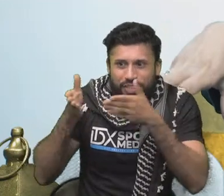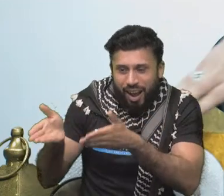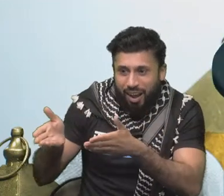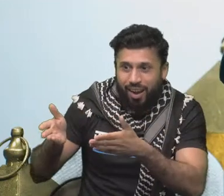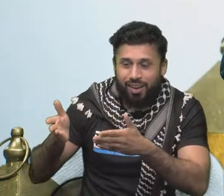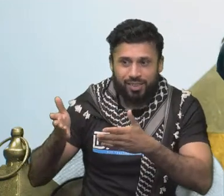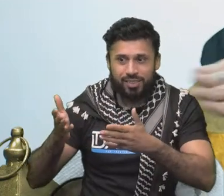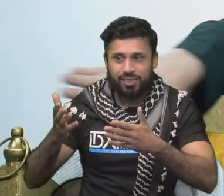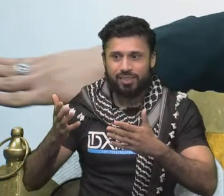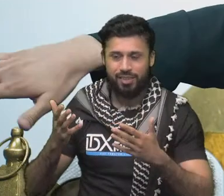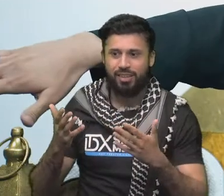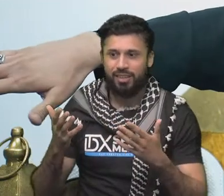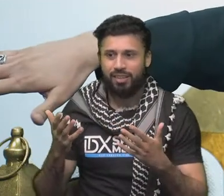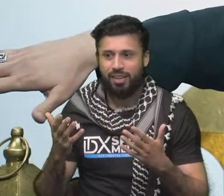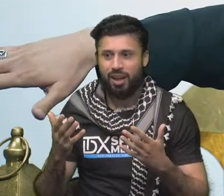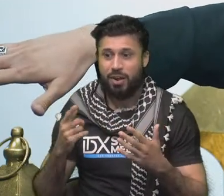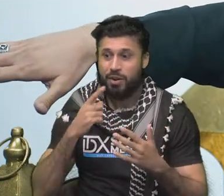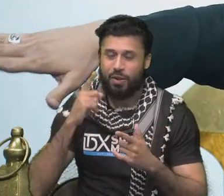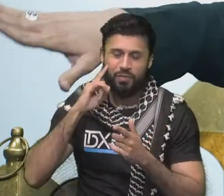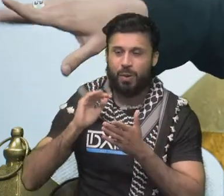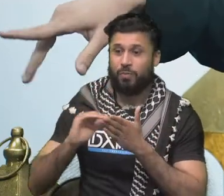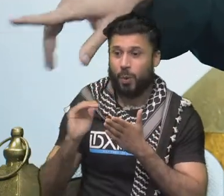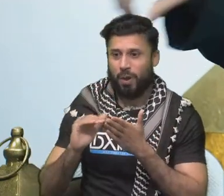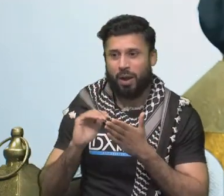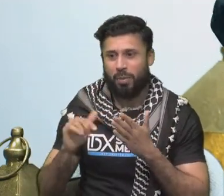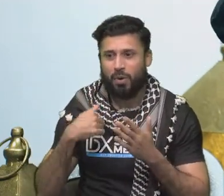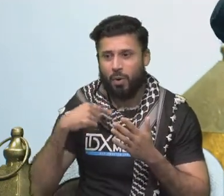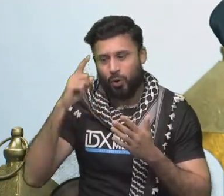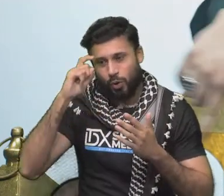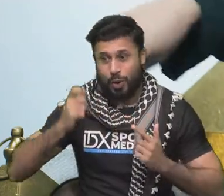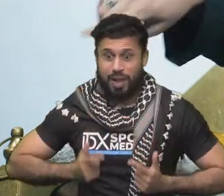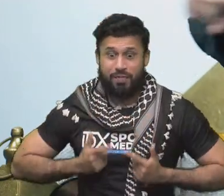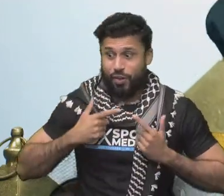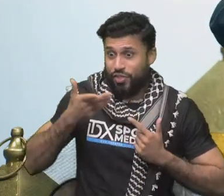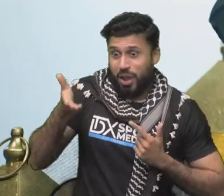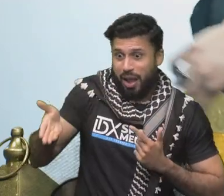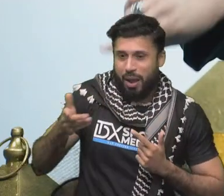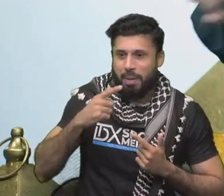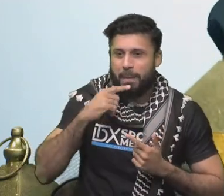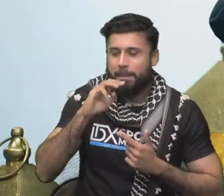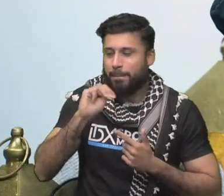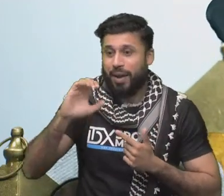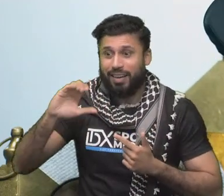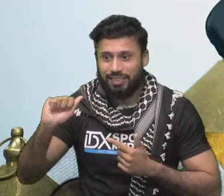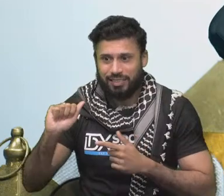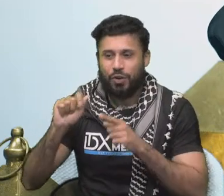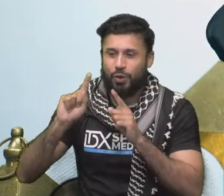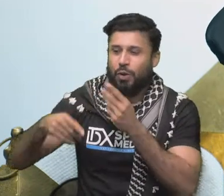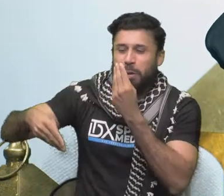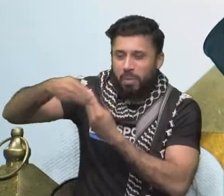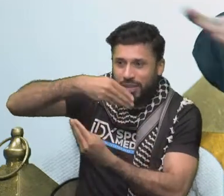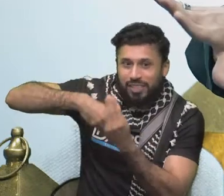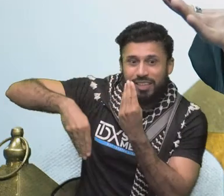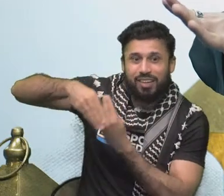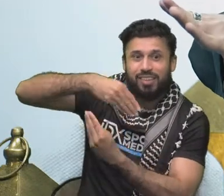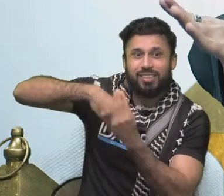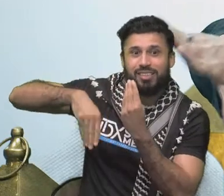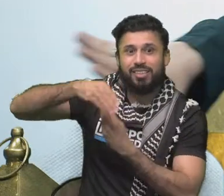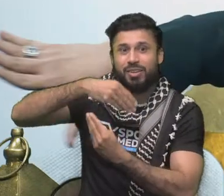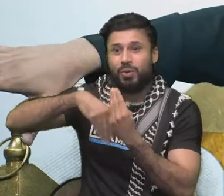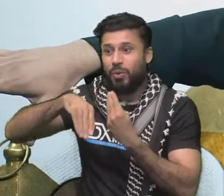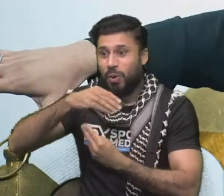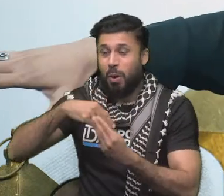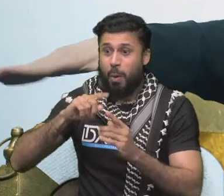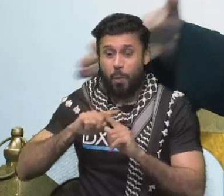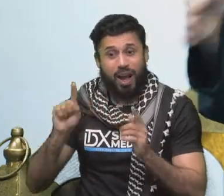practice where do anything you want, and then make intense tawaf for a week, usbu'an, and it's okay.